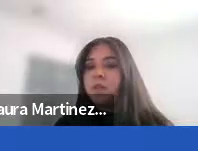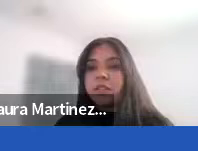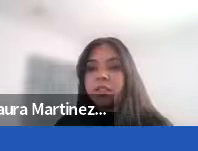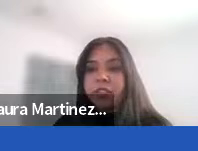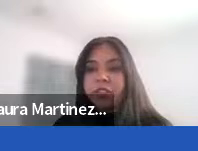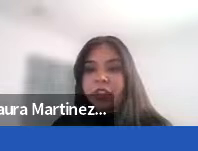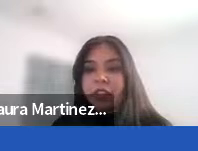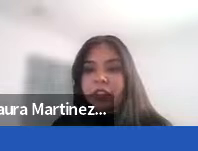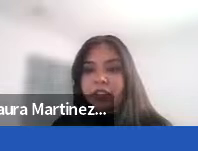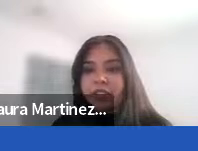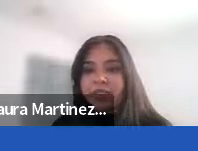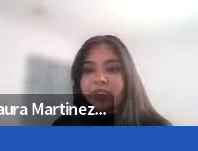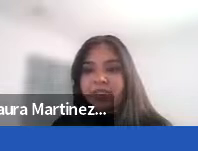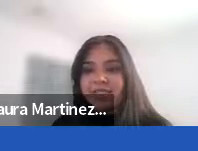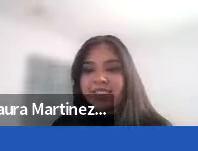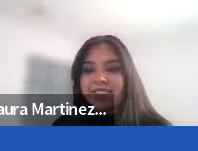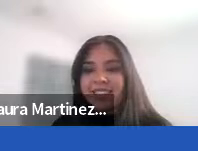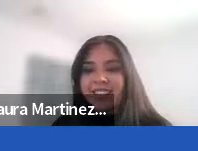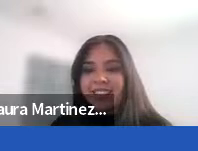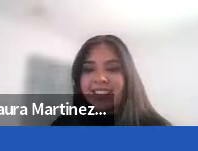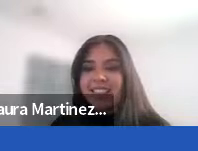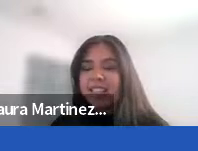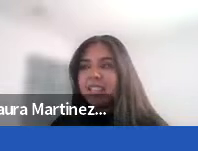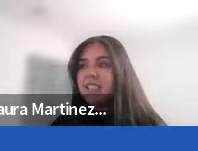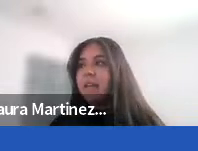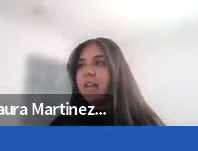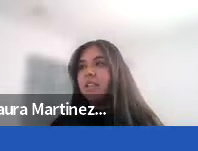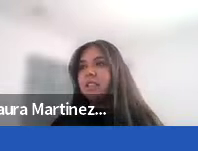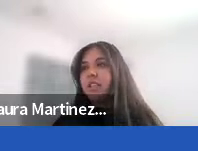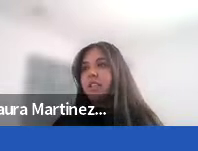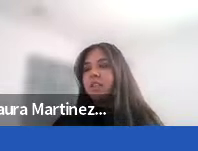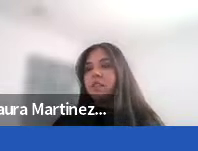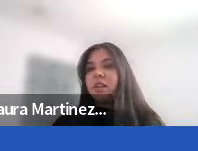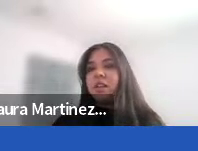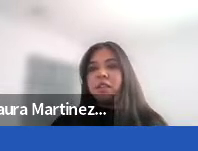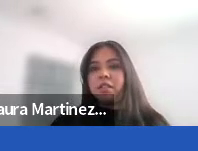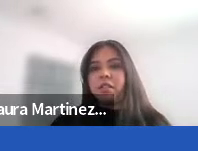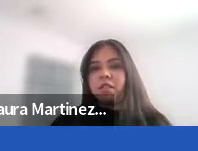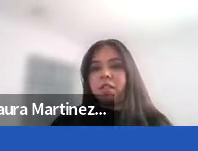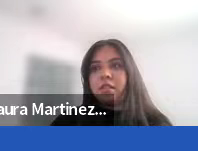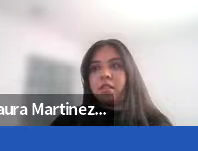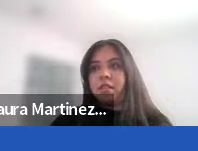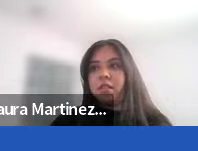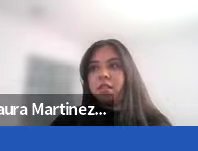Okay, can you all see my screen? Yes, I see some head nods. Thank you.